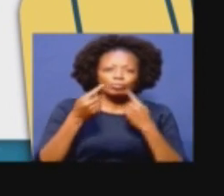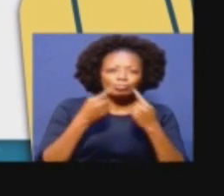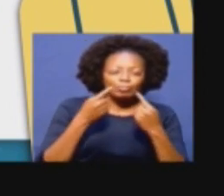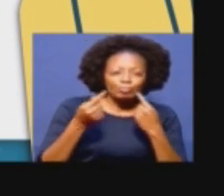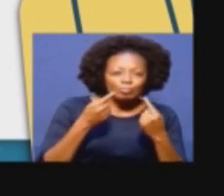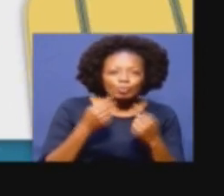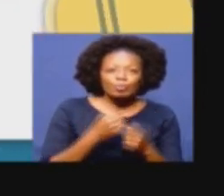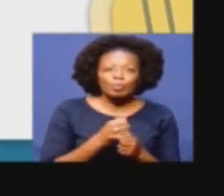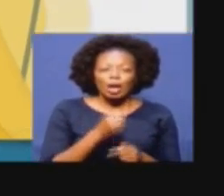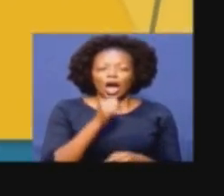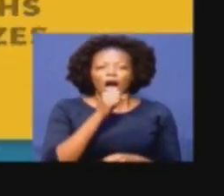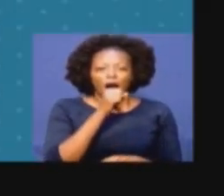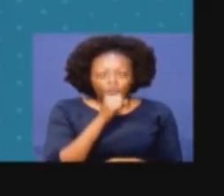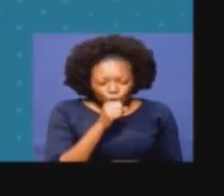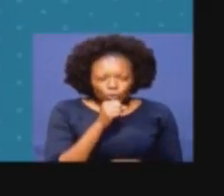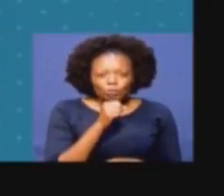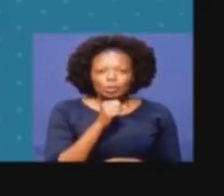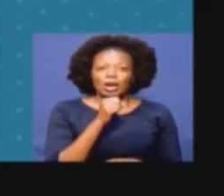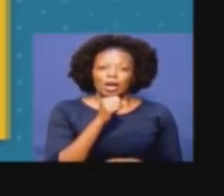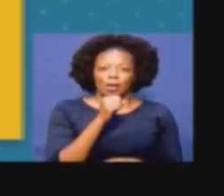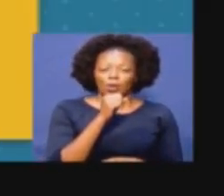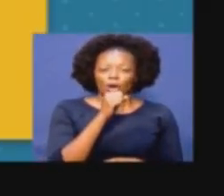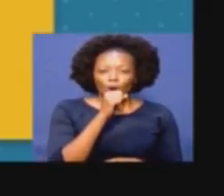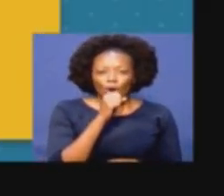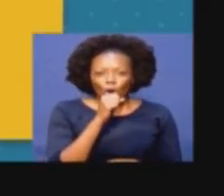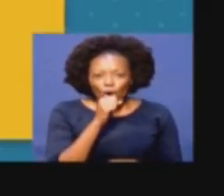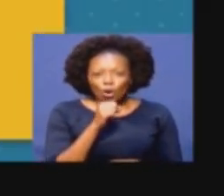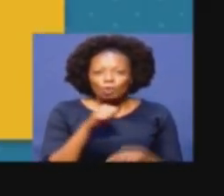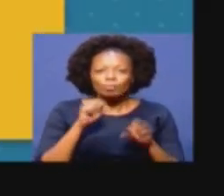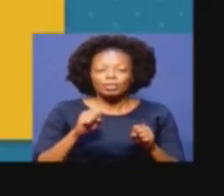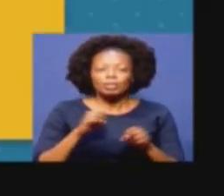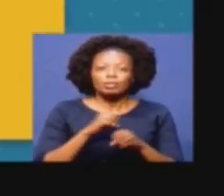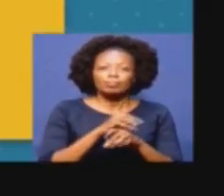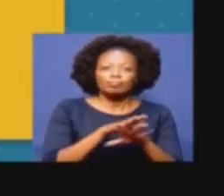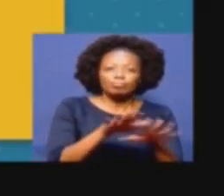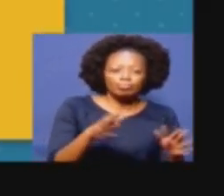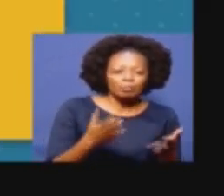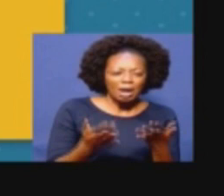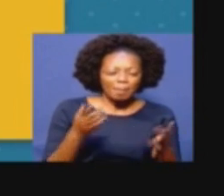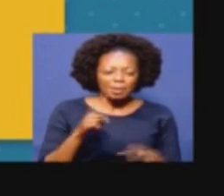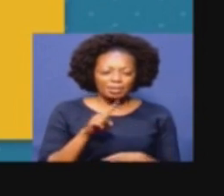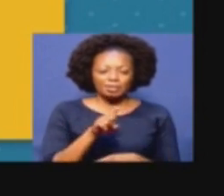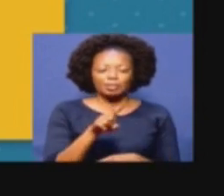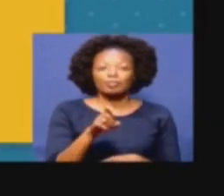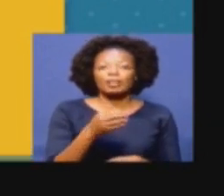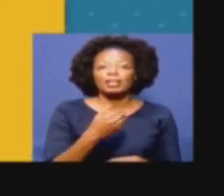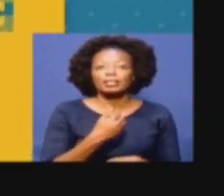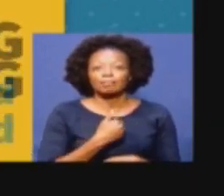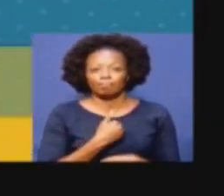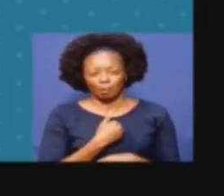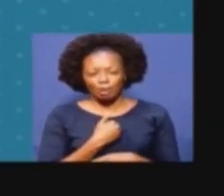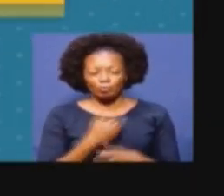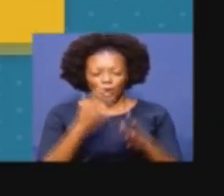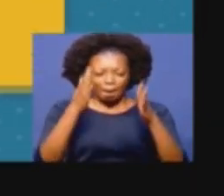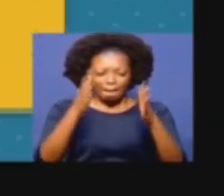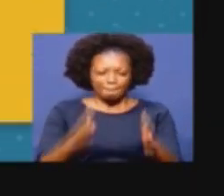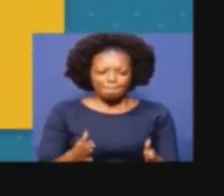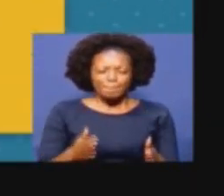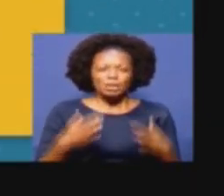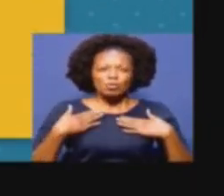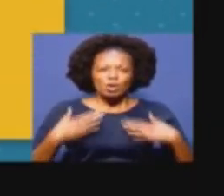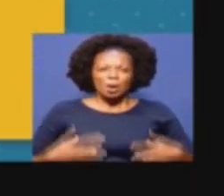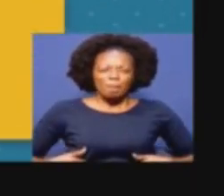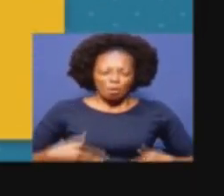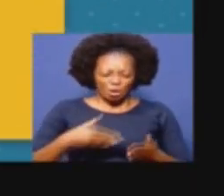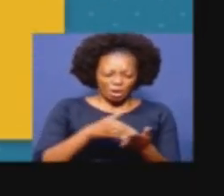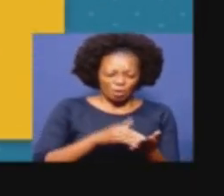person speaks, coughs or sneezes, or through touching contaminated surfaces and objects. Anybody with a weakened body immunity has